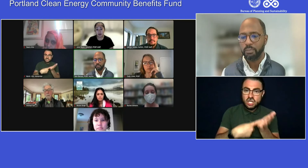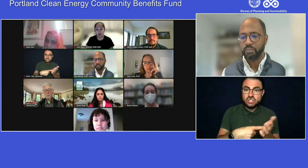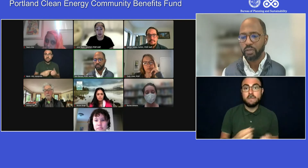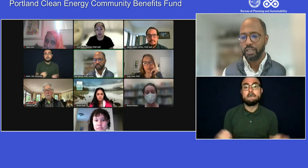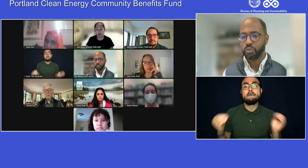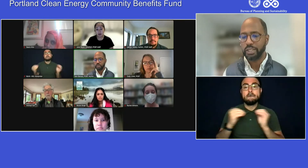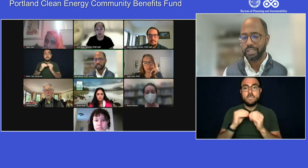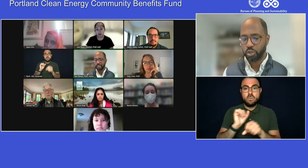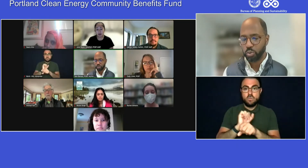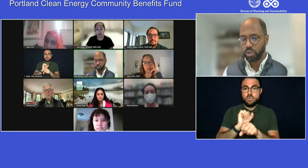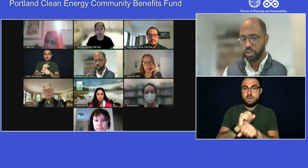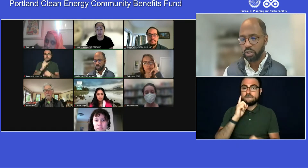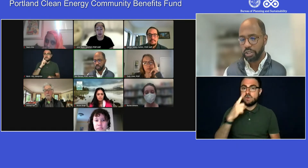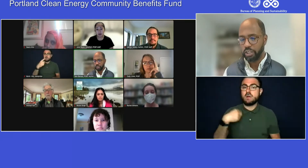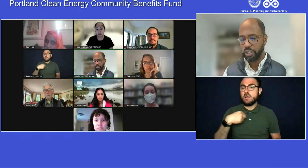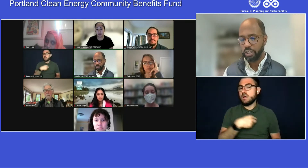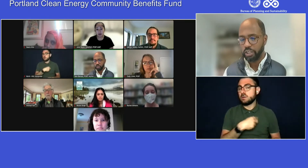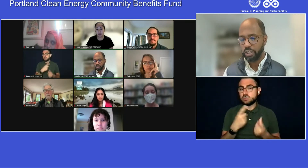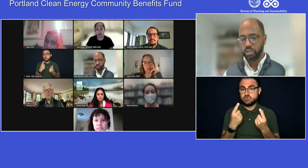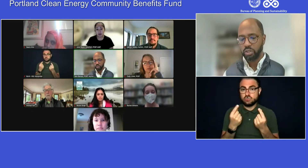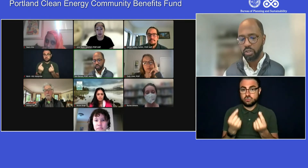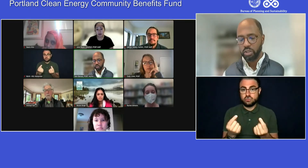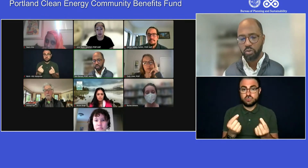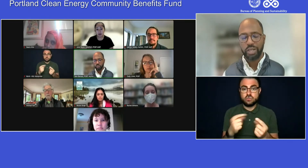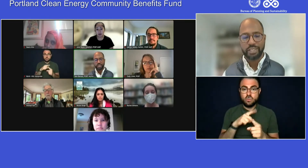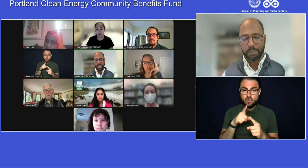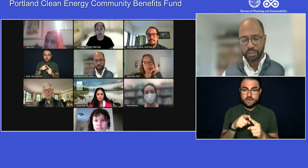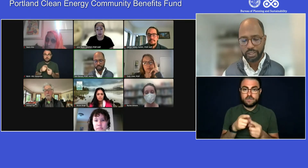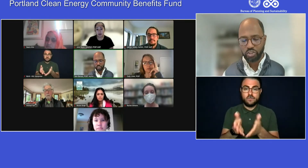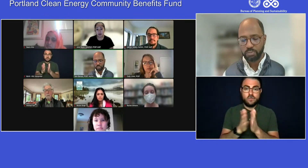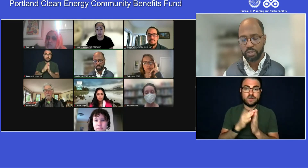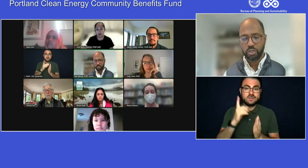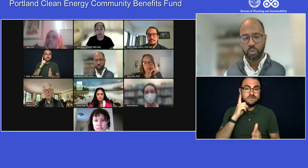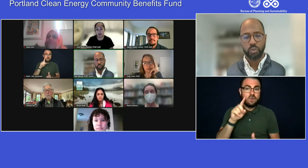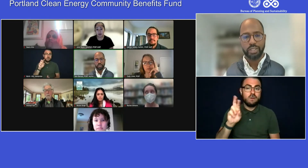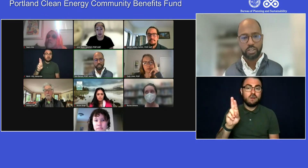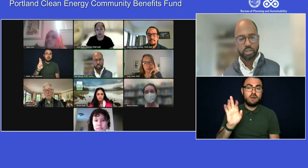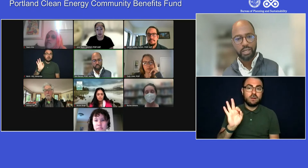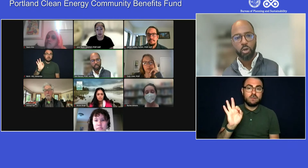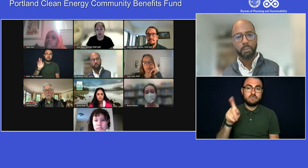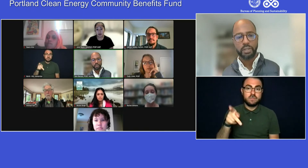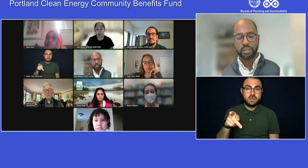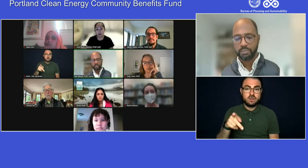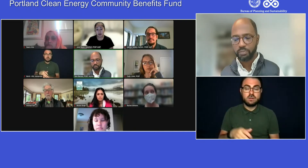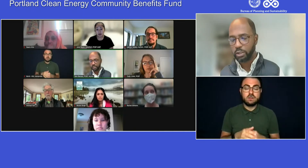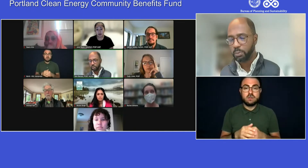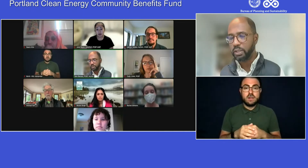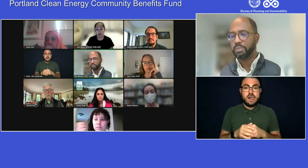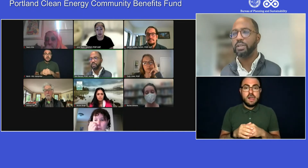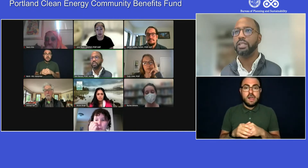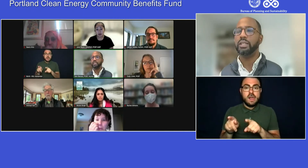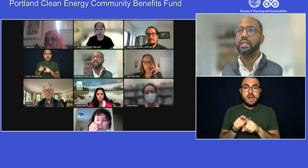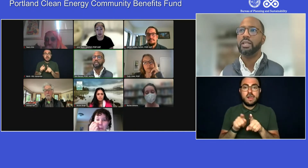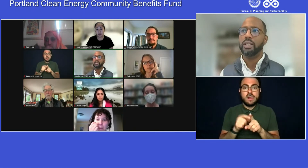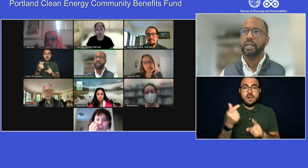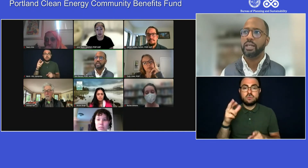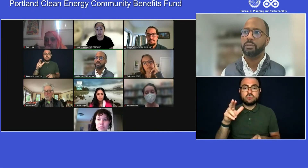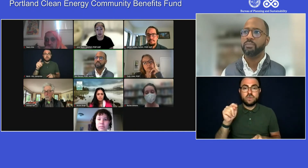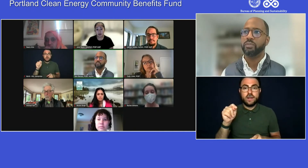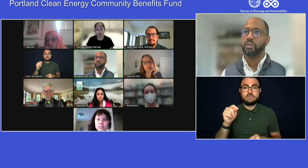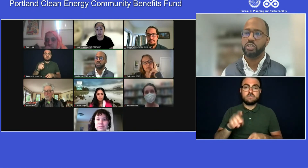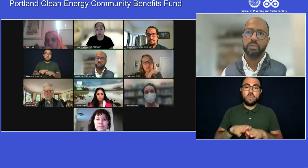around as we get to our RFPs, our grant application period. When we get to that opening